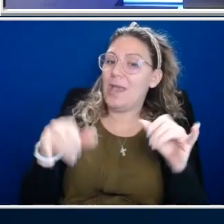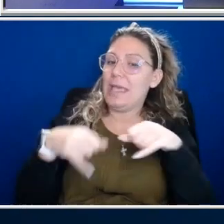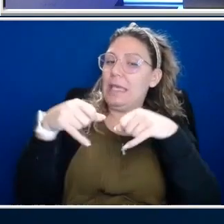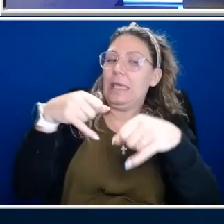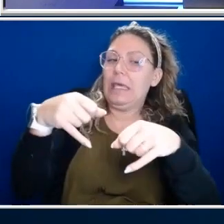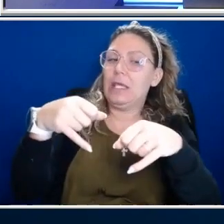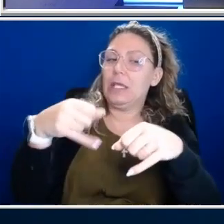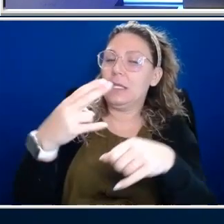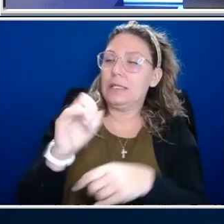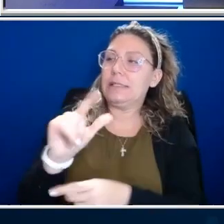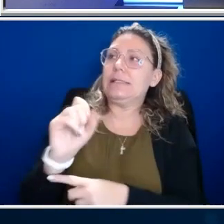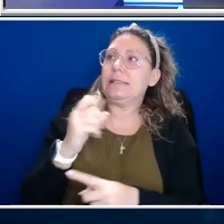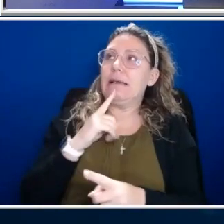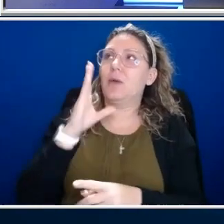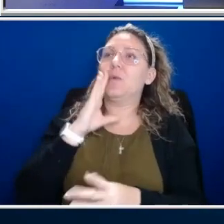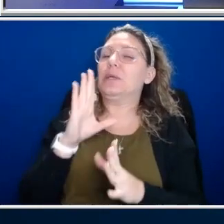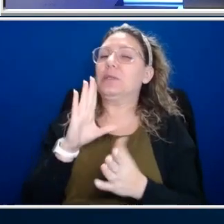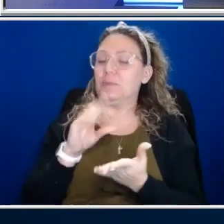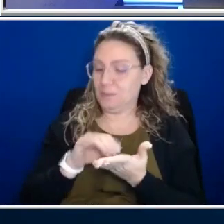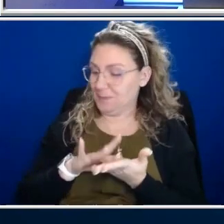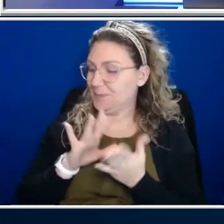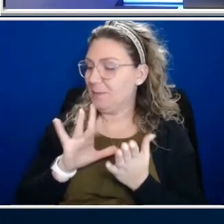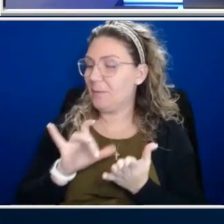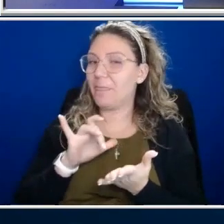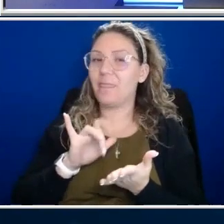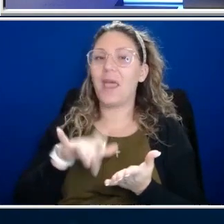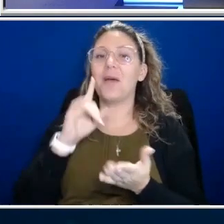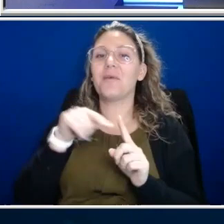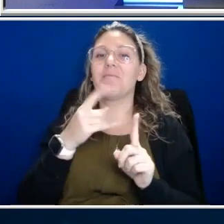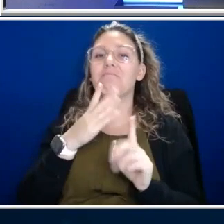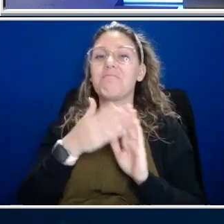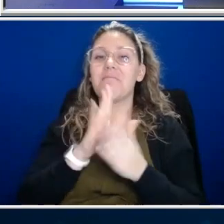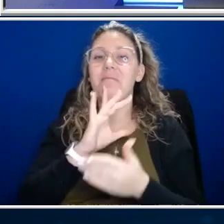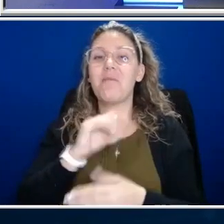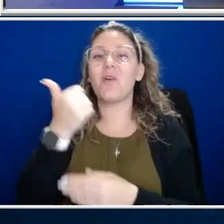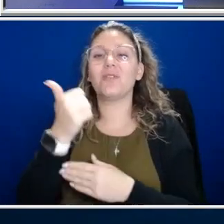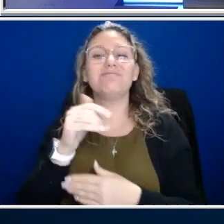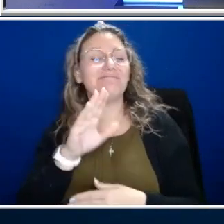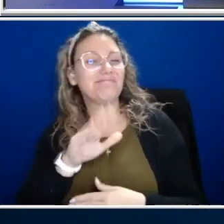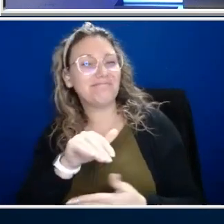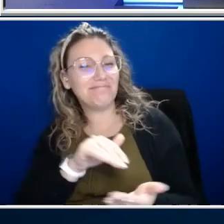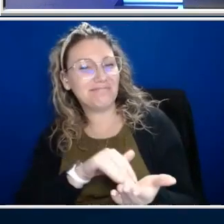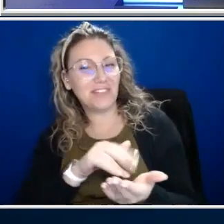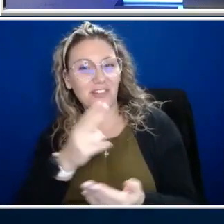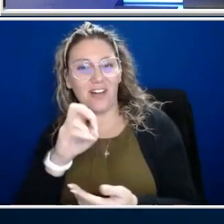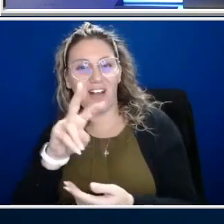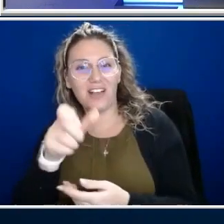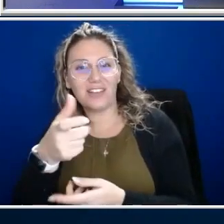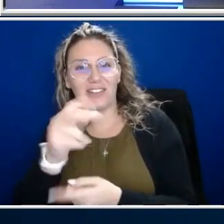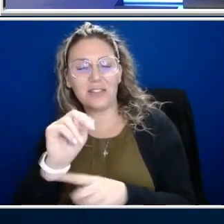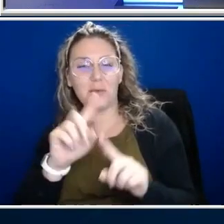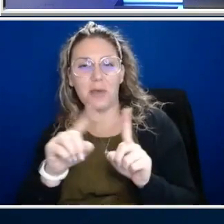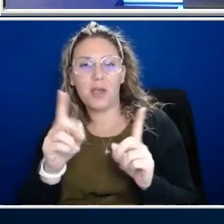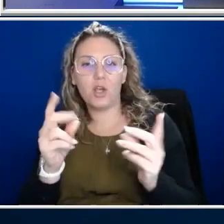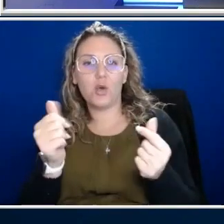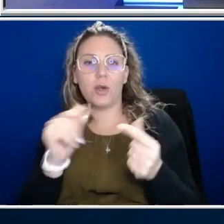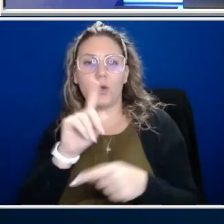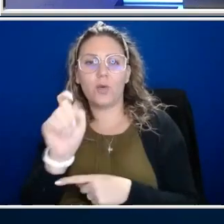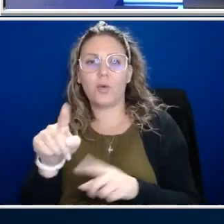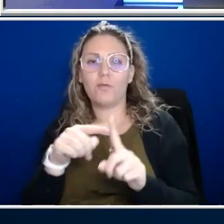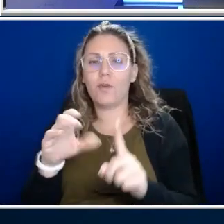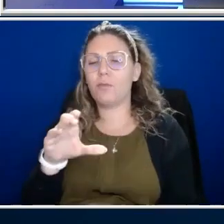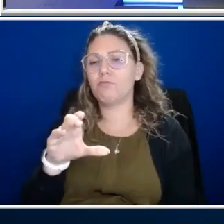as I get older. Dr. Hawkinson, I want to get to your final thoughts, but a quick question for you is from Christine. When you